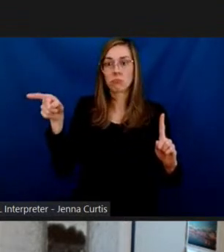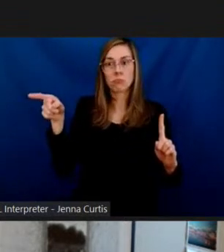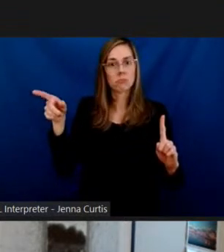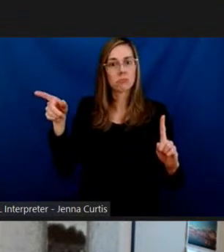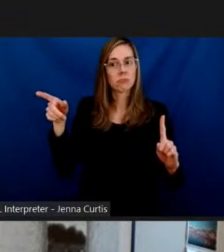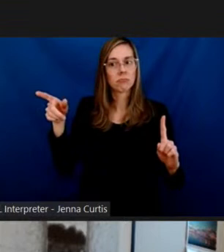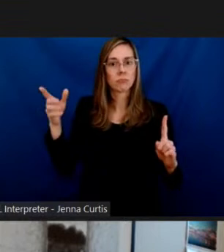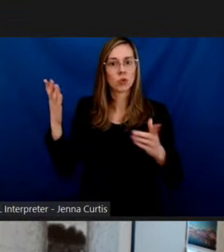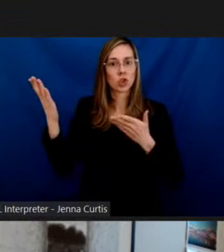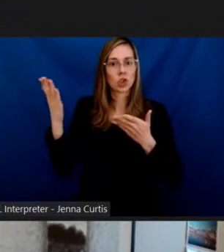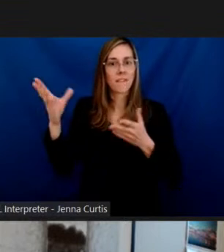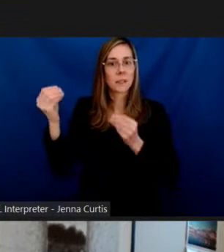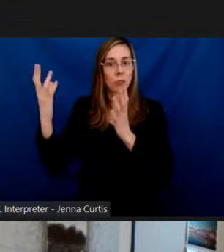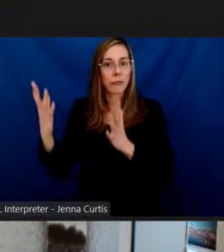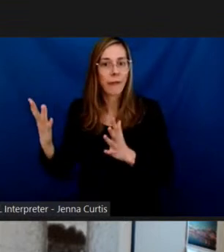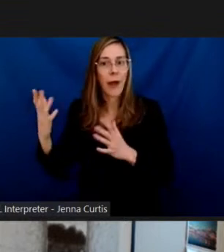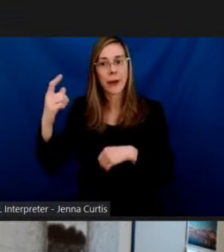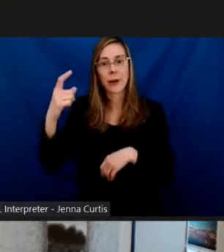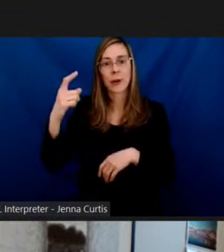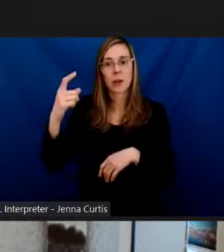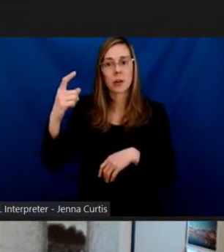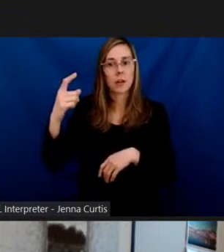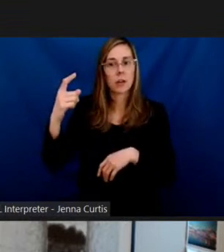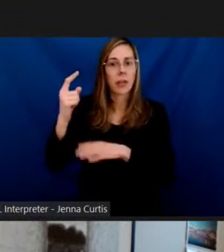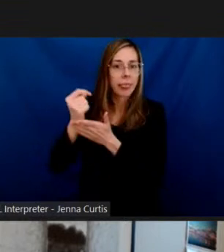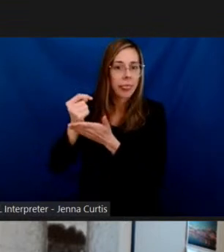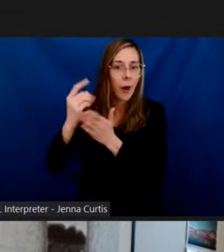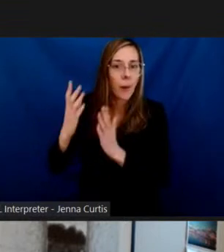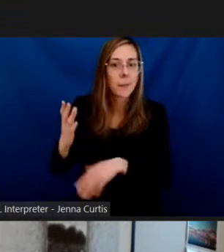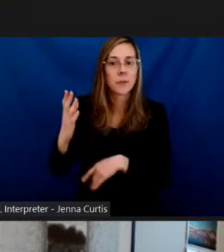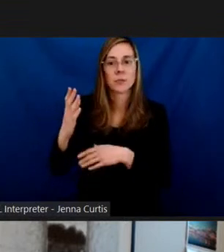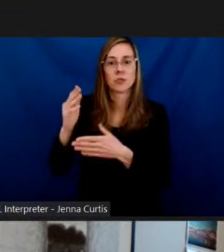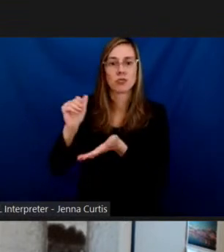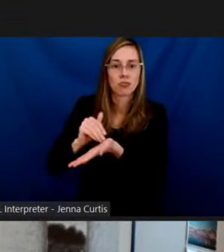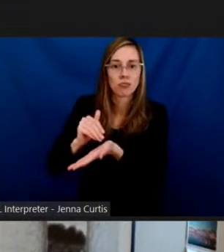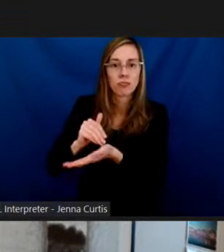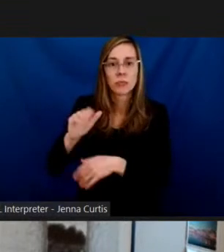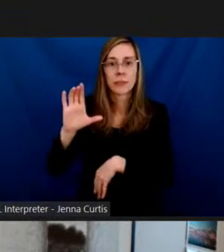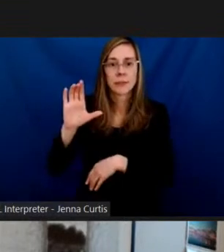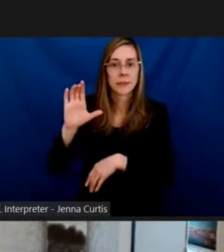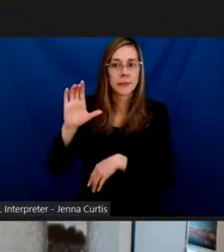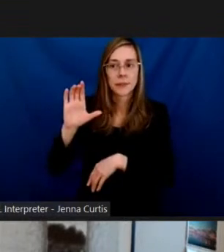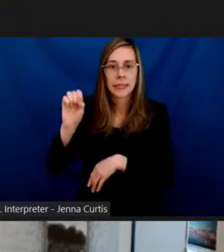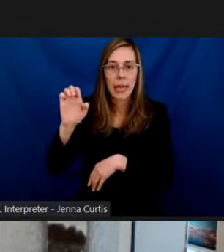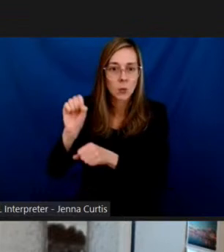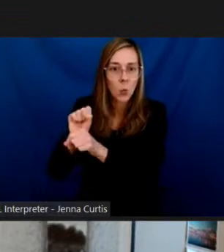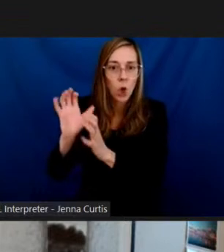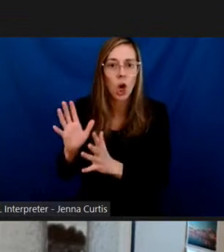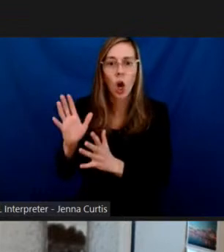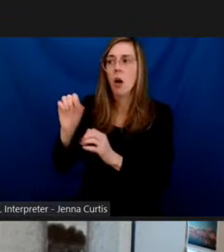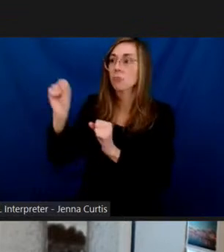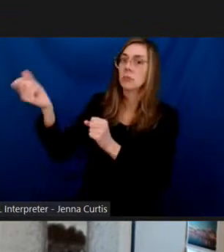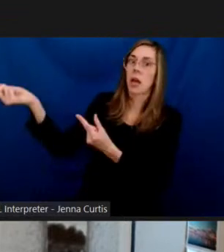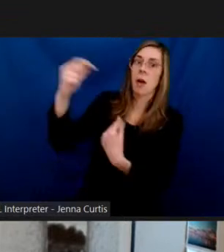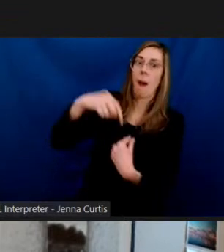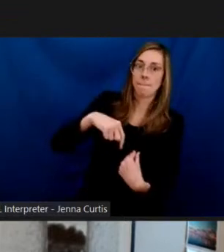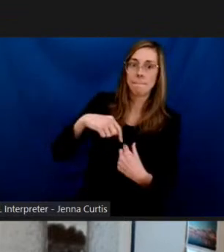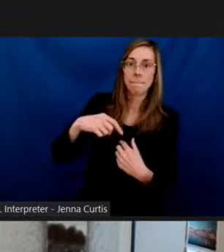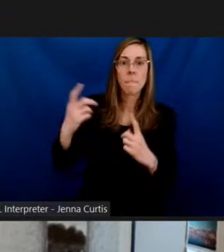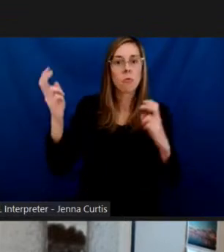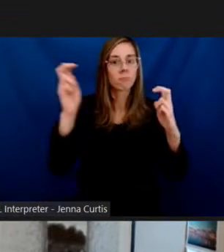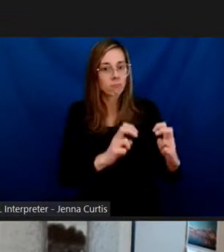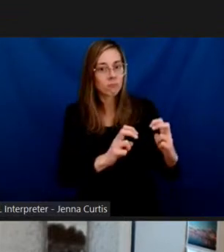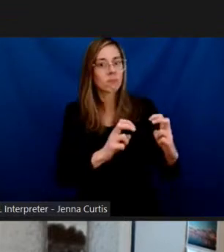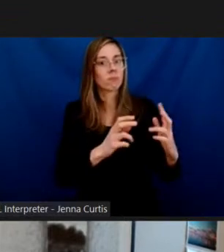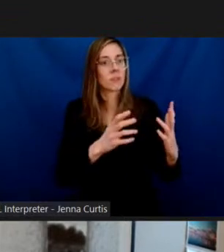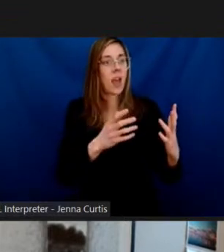ensure if there are any challenges or any issues that we can work together to resolve them. And